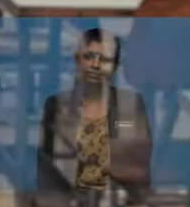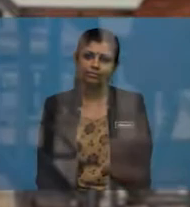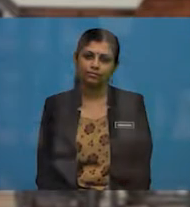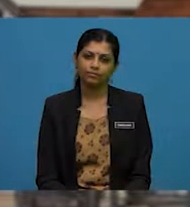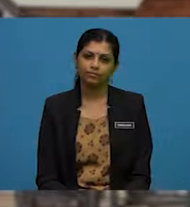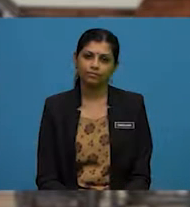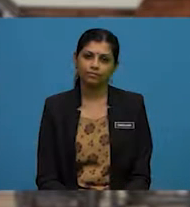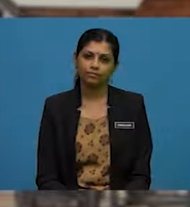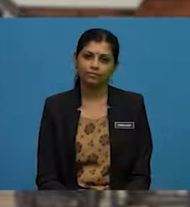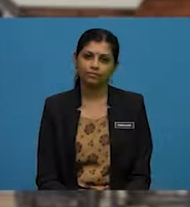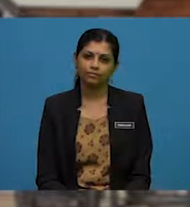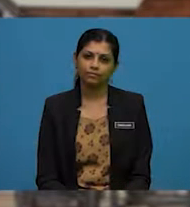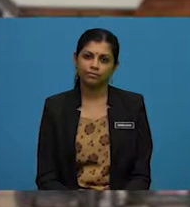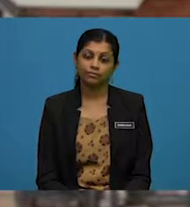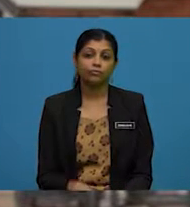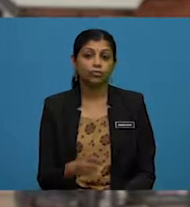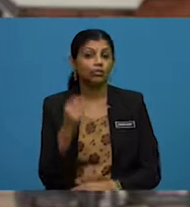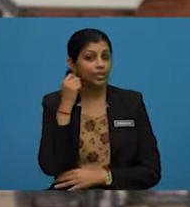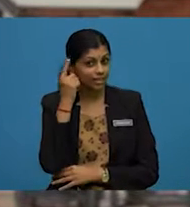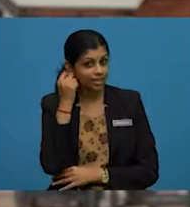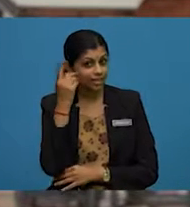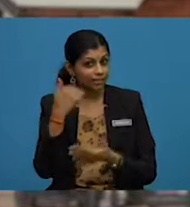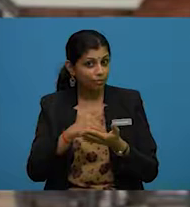Do you get a clearer picture now?